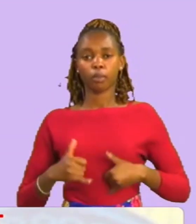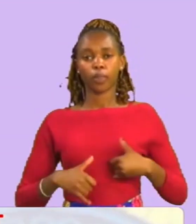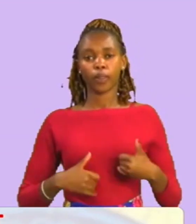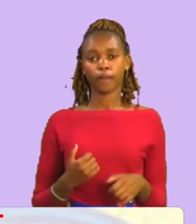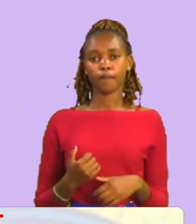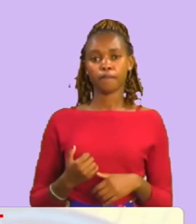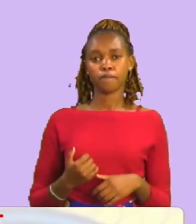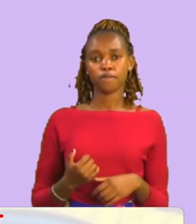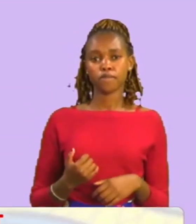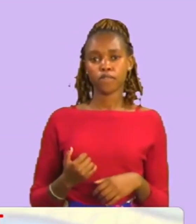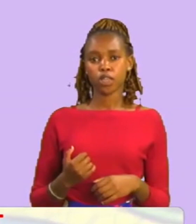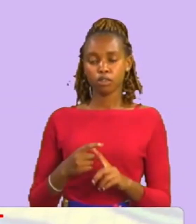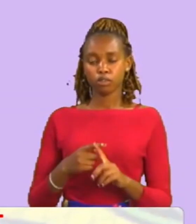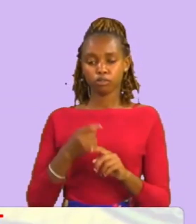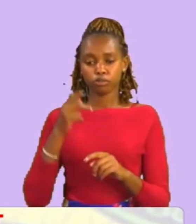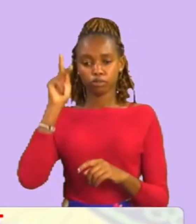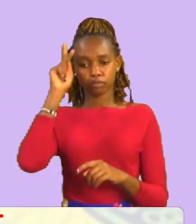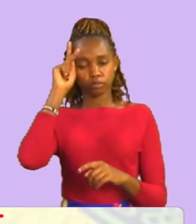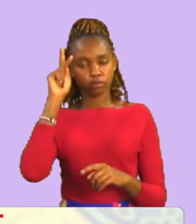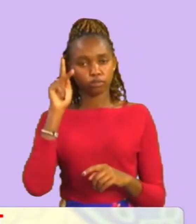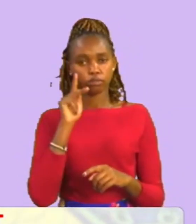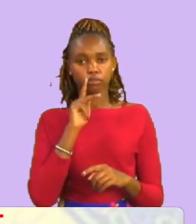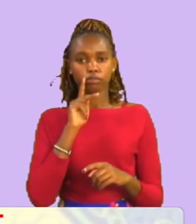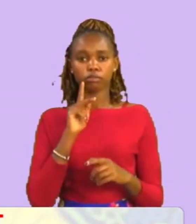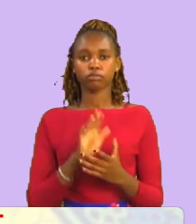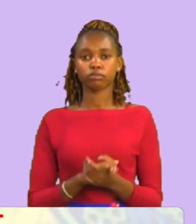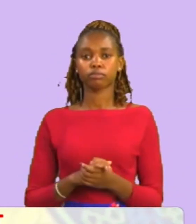Karen. Tukona Sadiki.